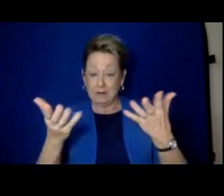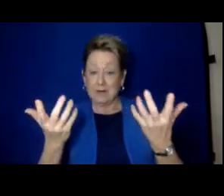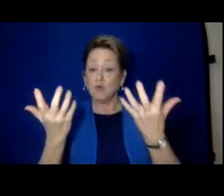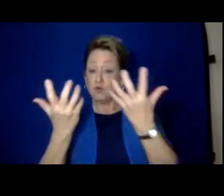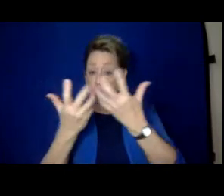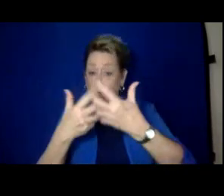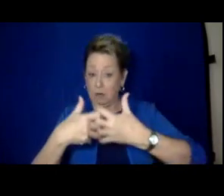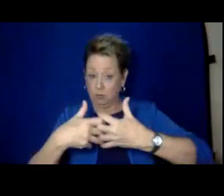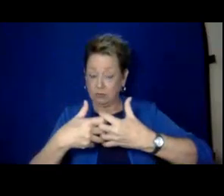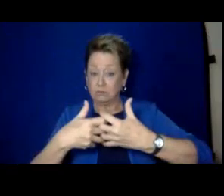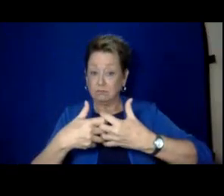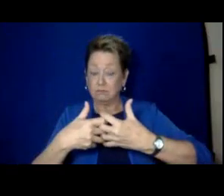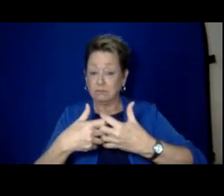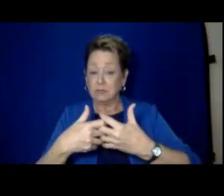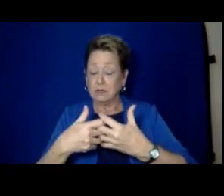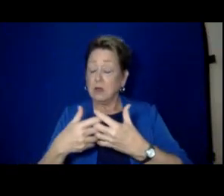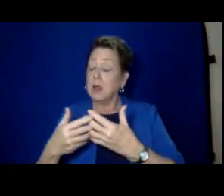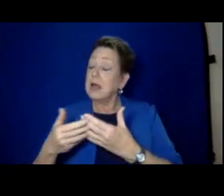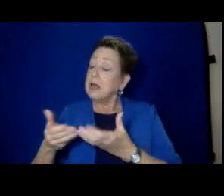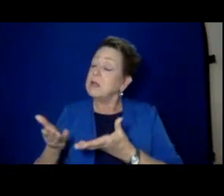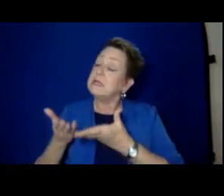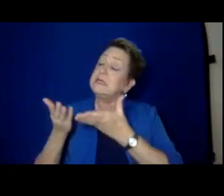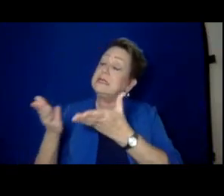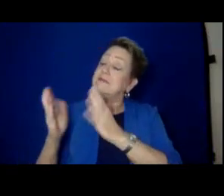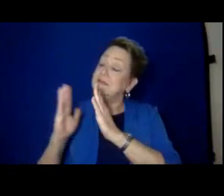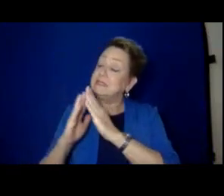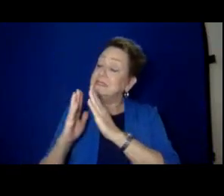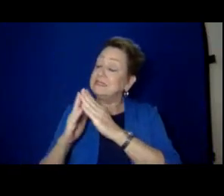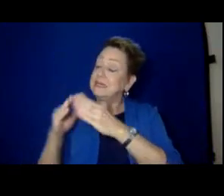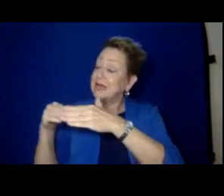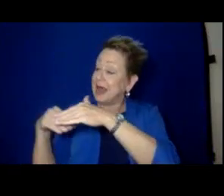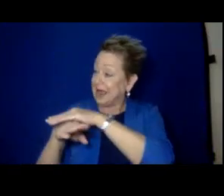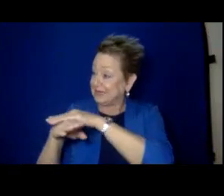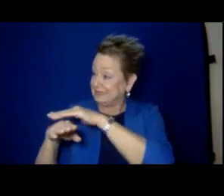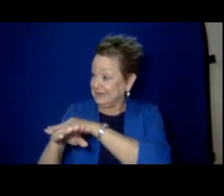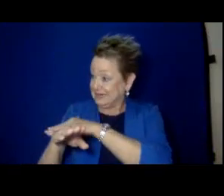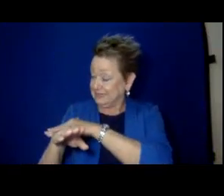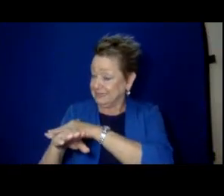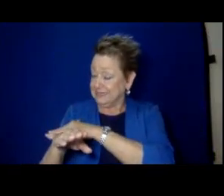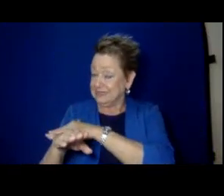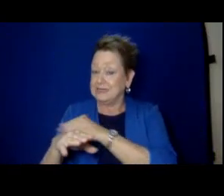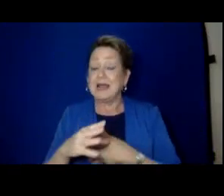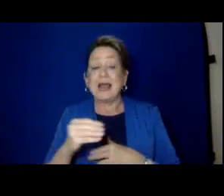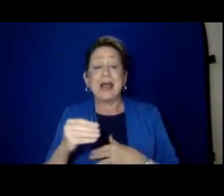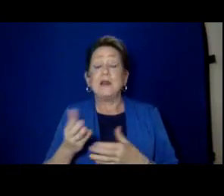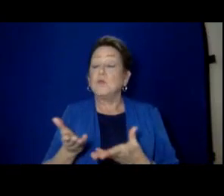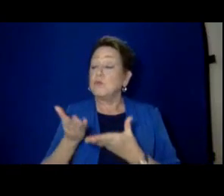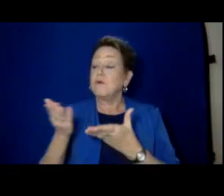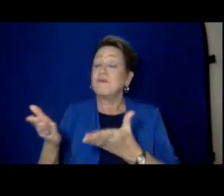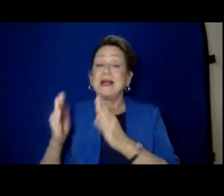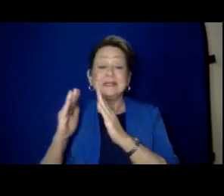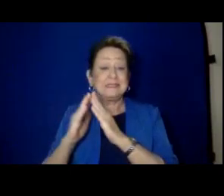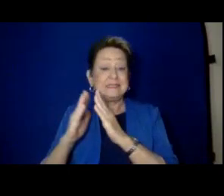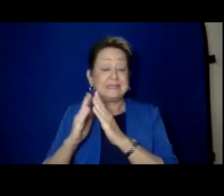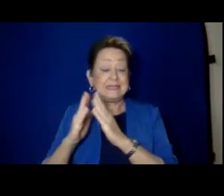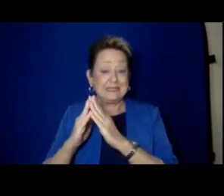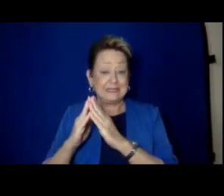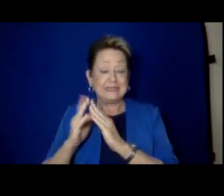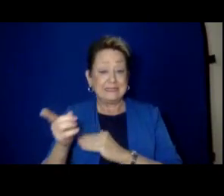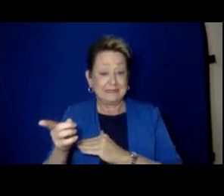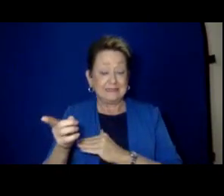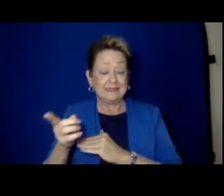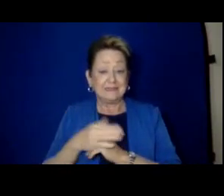cooperation agreement that would provide the construction access to the city's contractor via a license agreement, and also provide the city and its designated